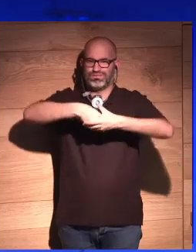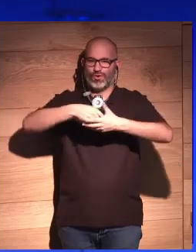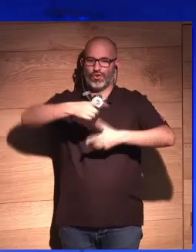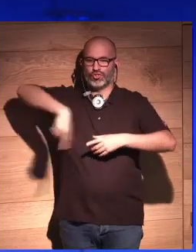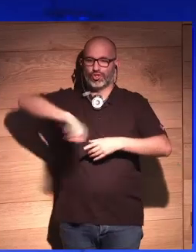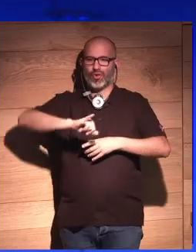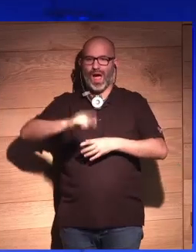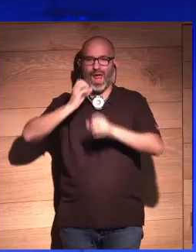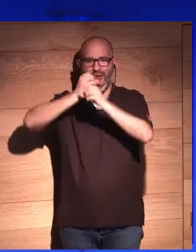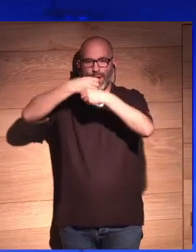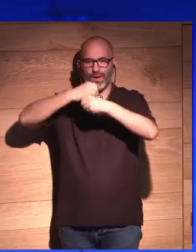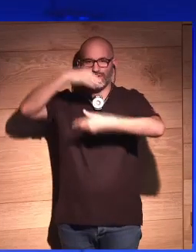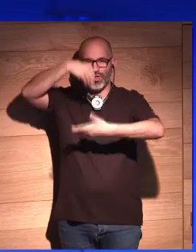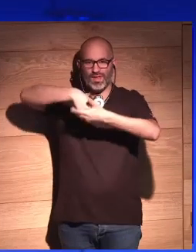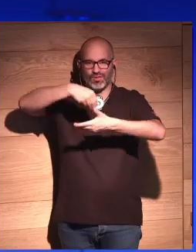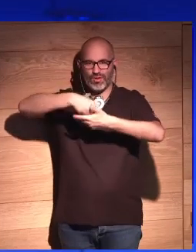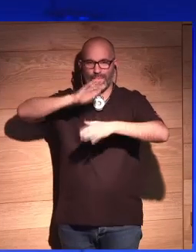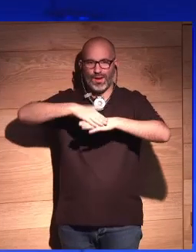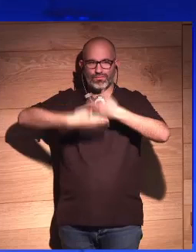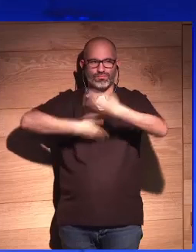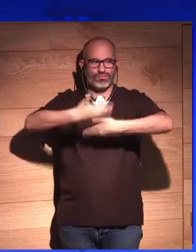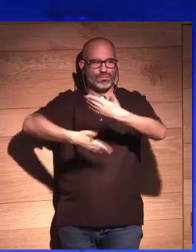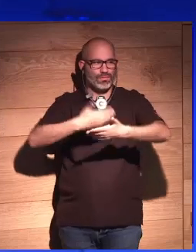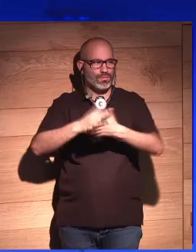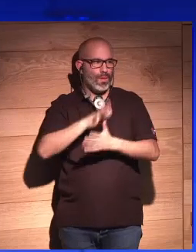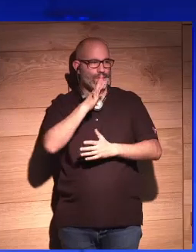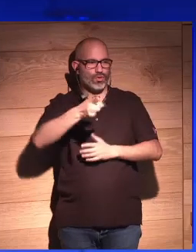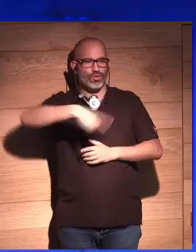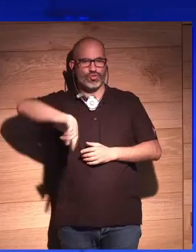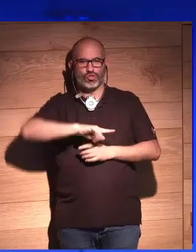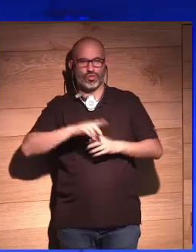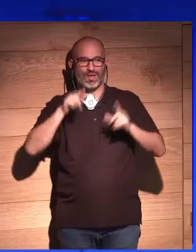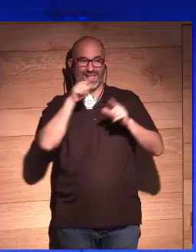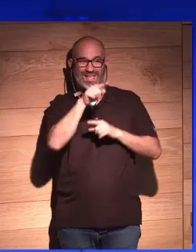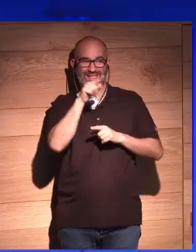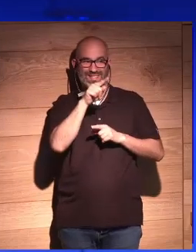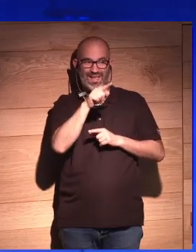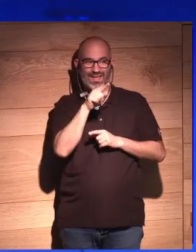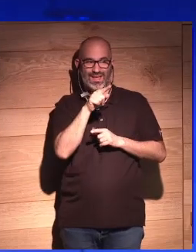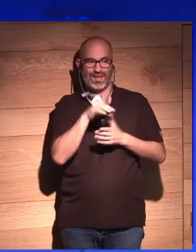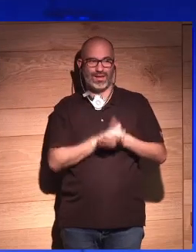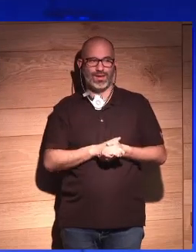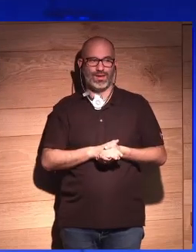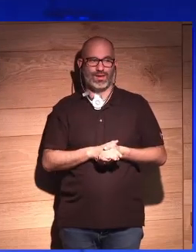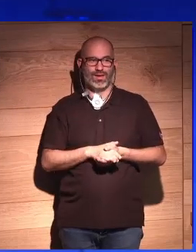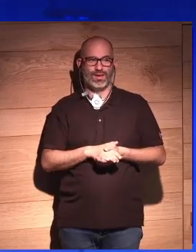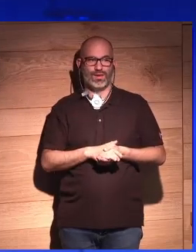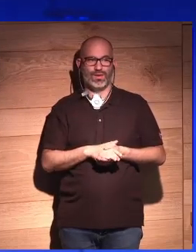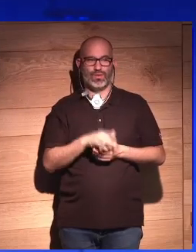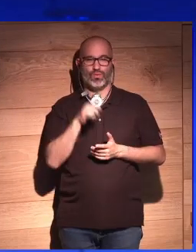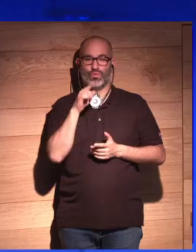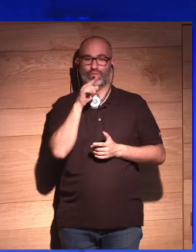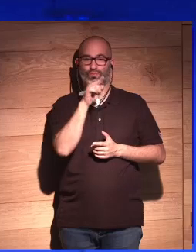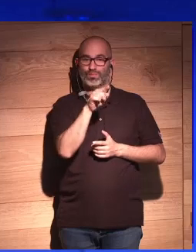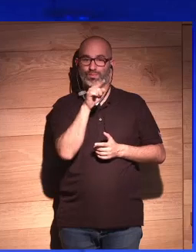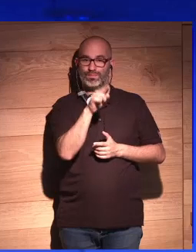for this, from Magic Leap, their digital human AI. And she was called Micah.